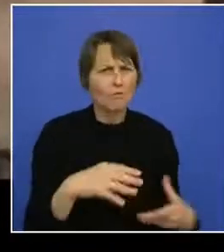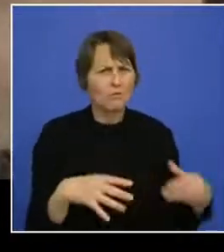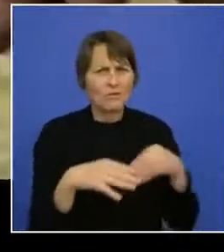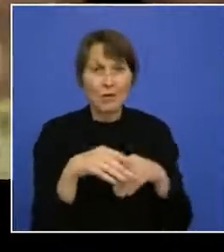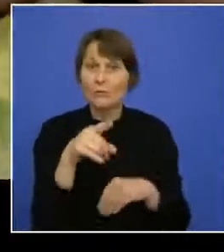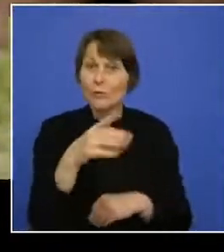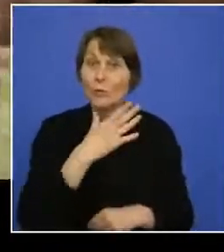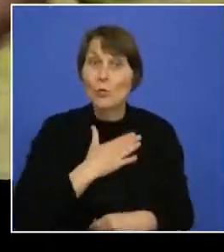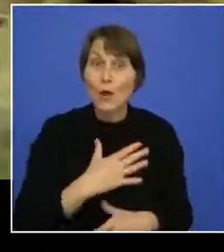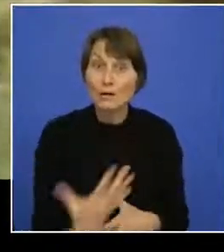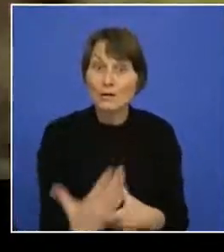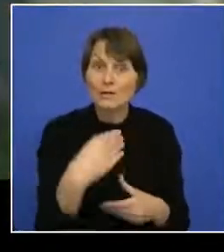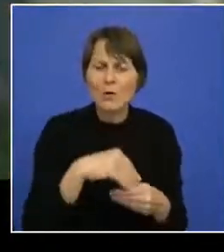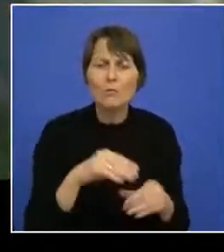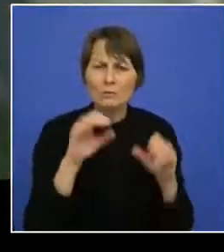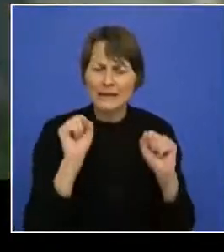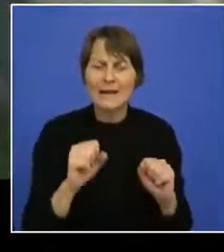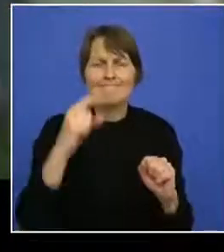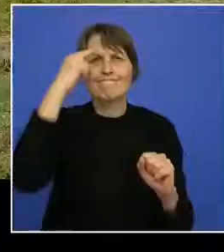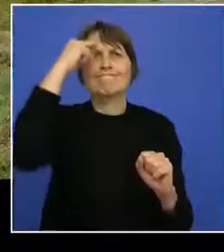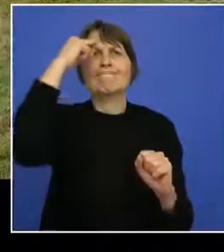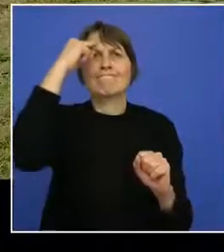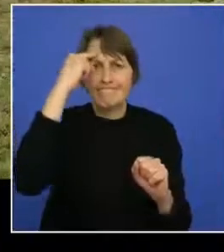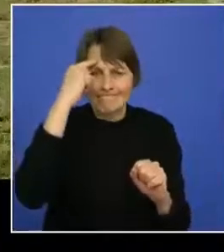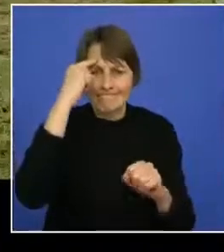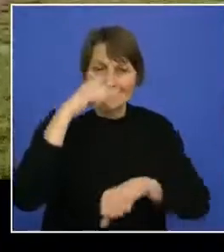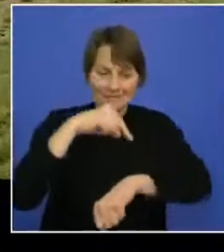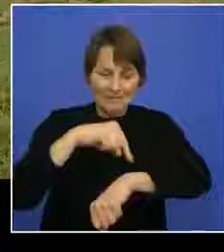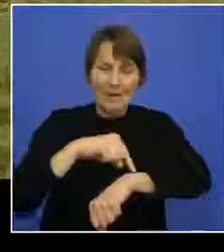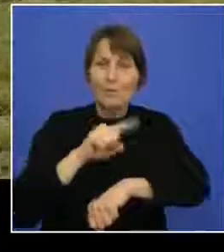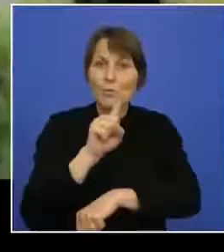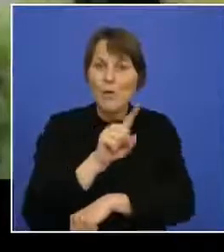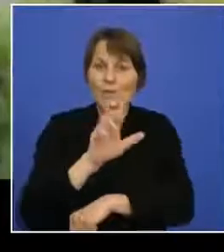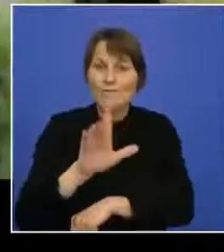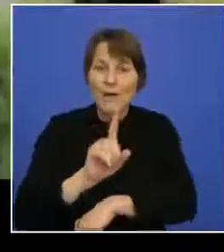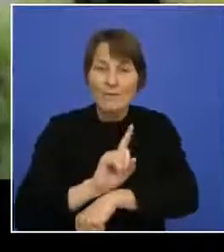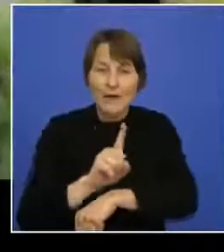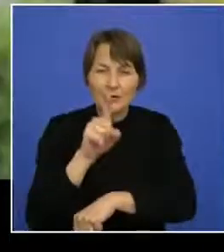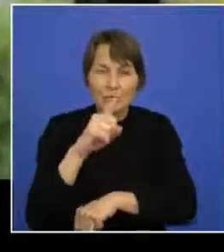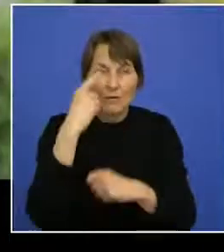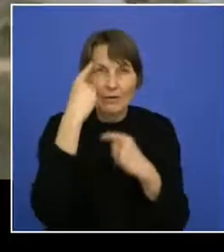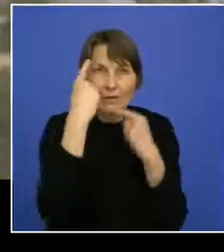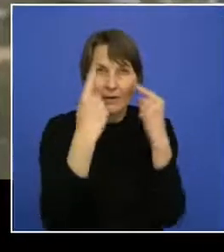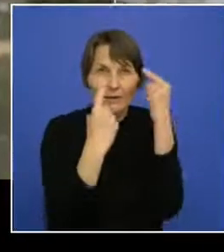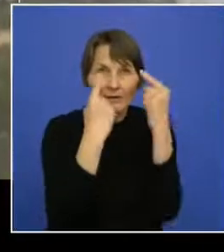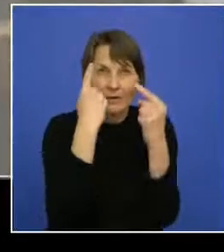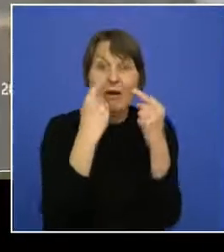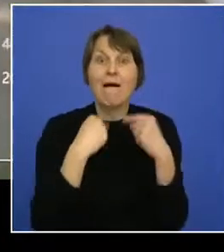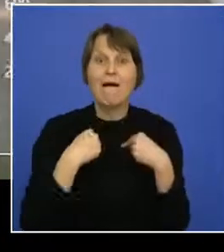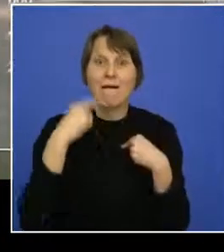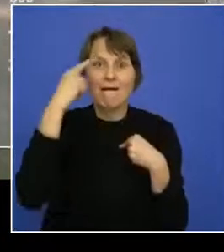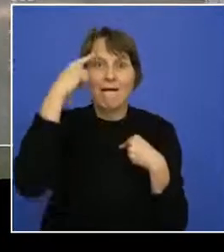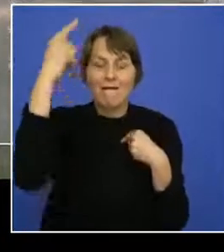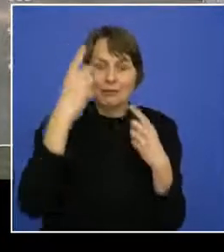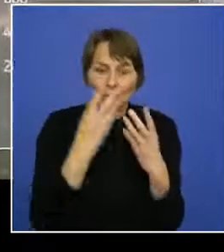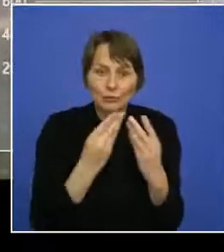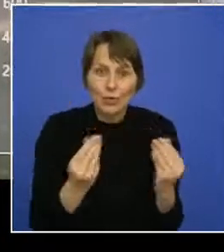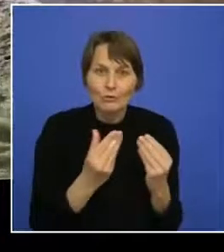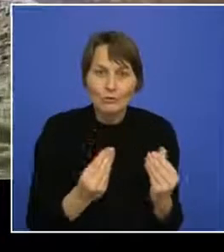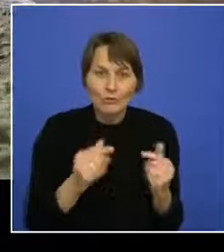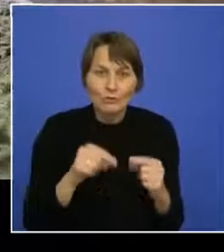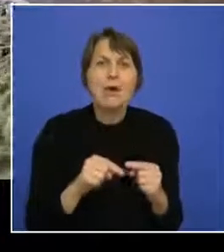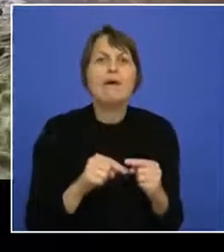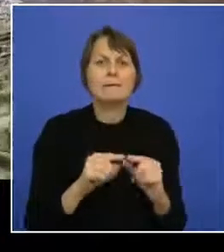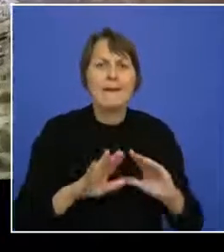interested in, take 15 minutes just to think about it. How can the solutions you're developing be reimagined in the pursuit